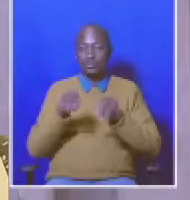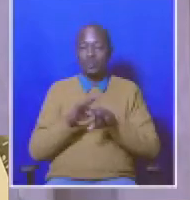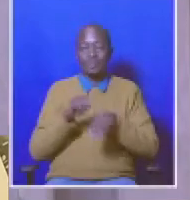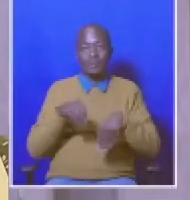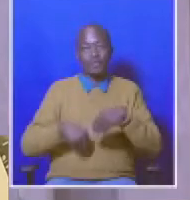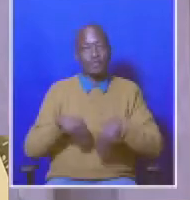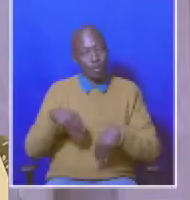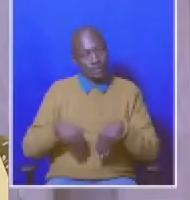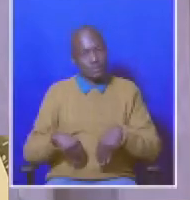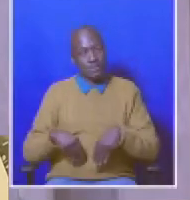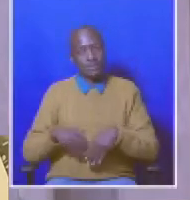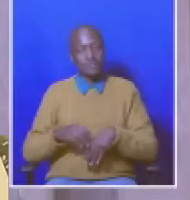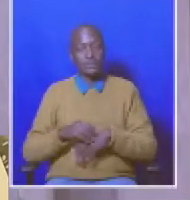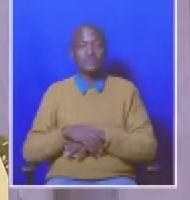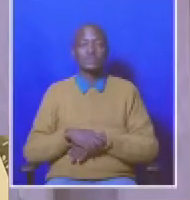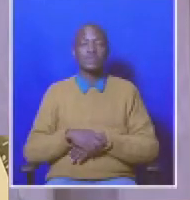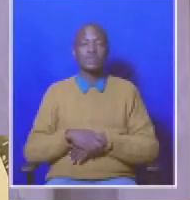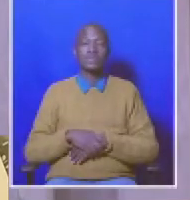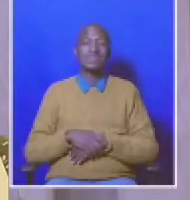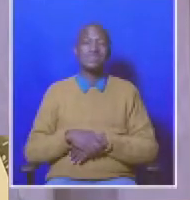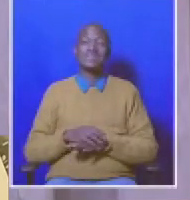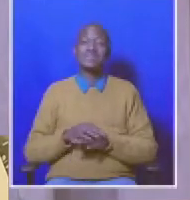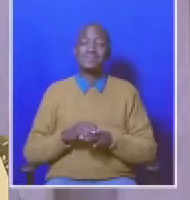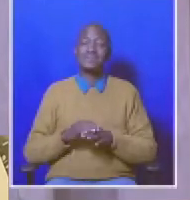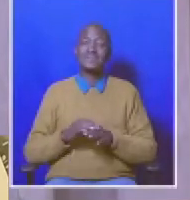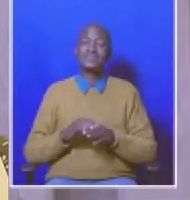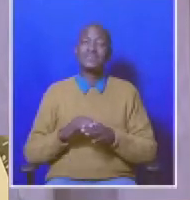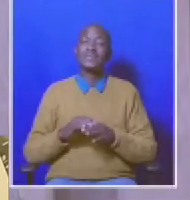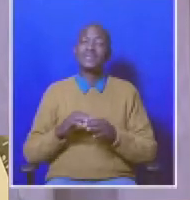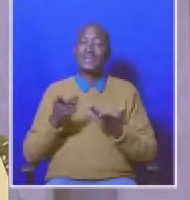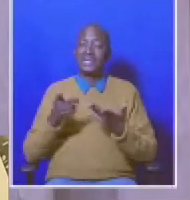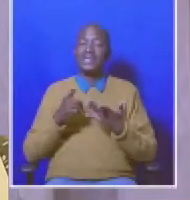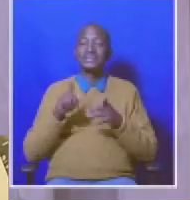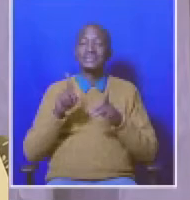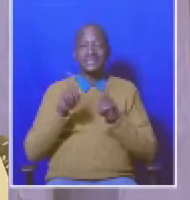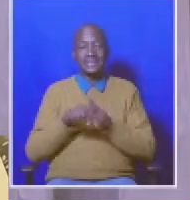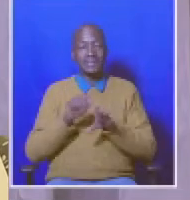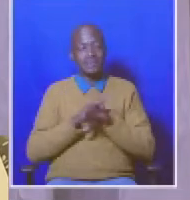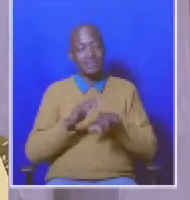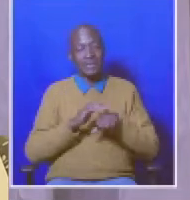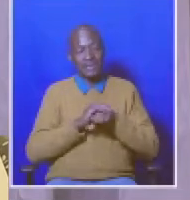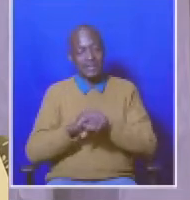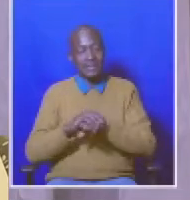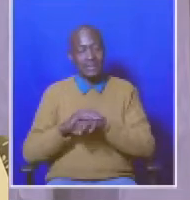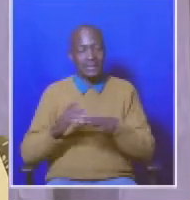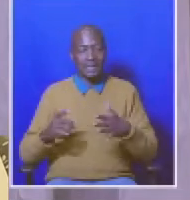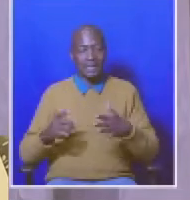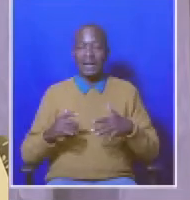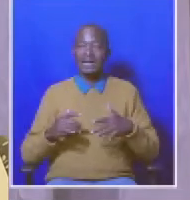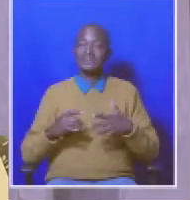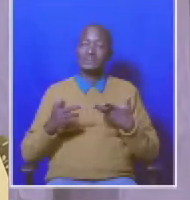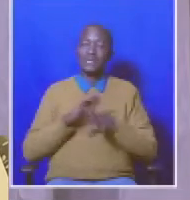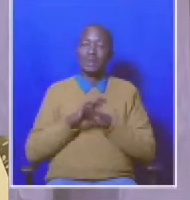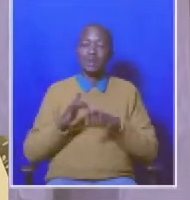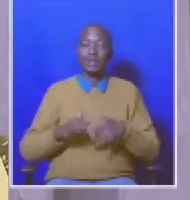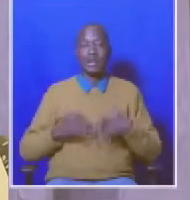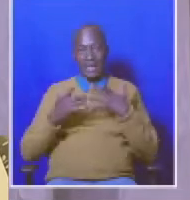corruption. Even the guidelines on lifestyle audits needs to